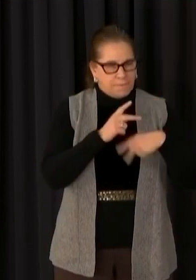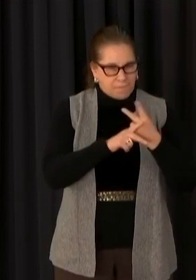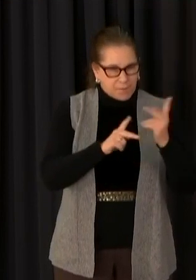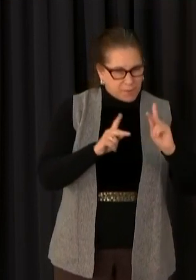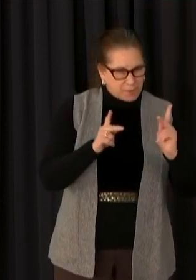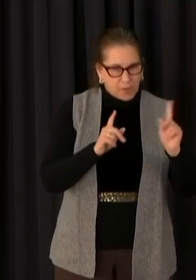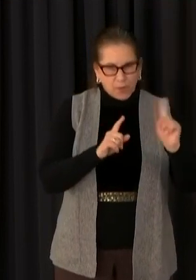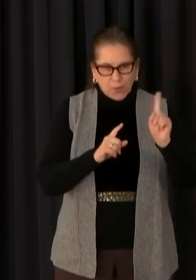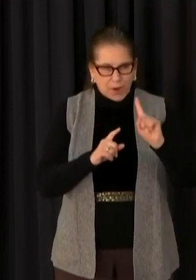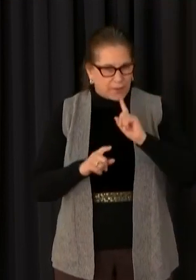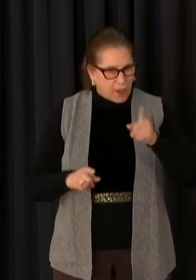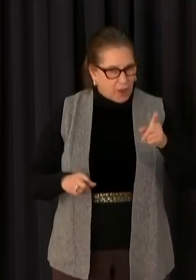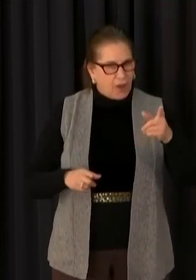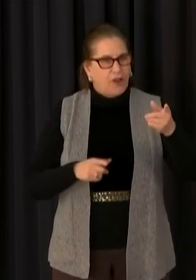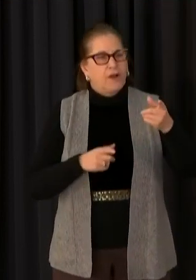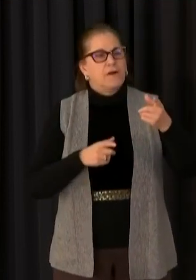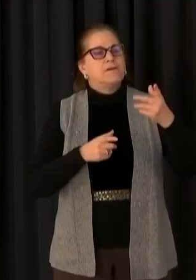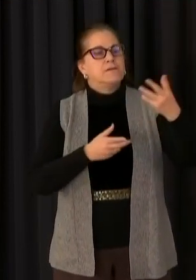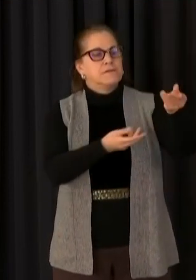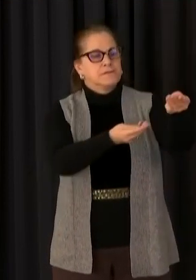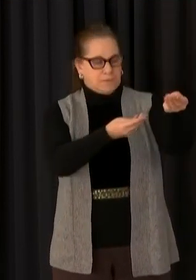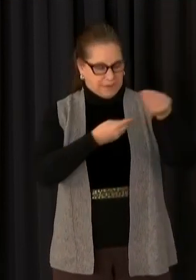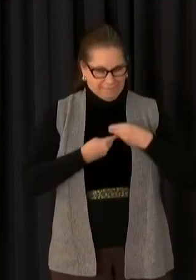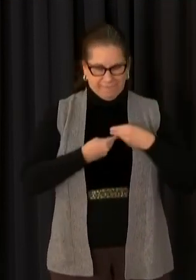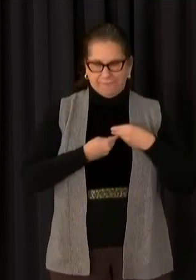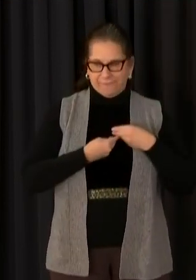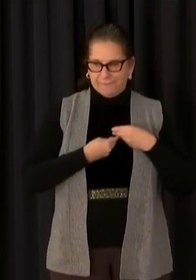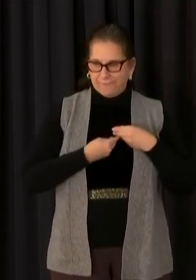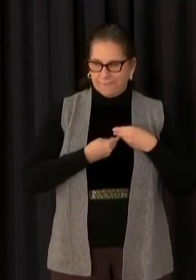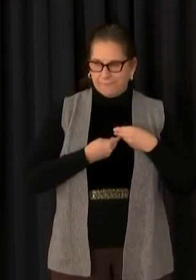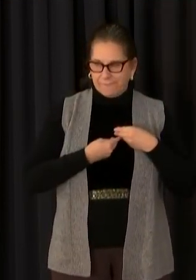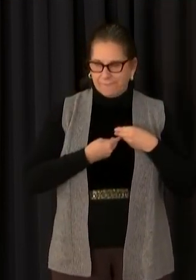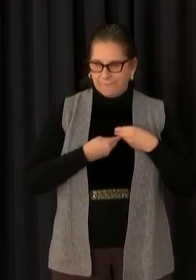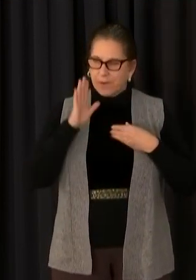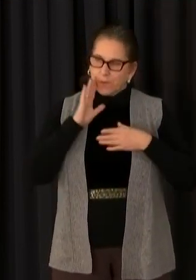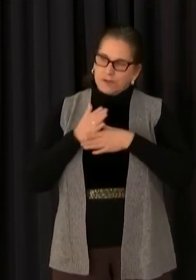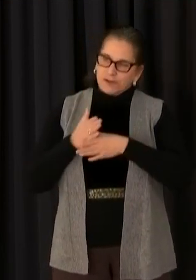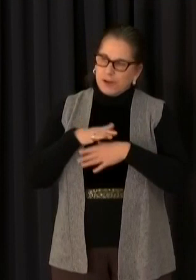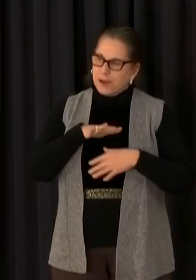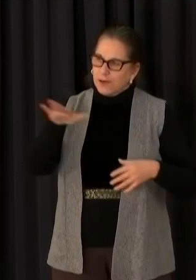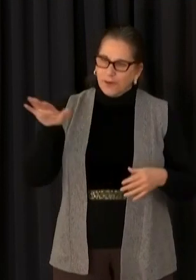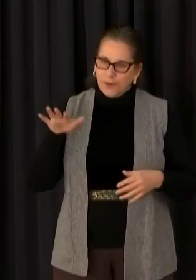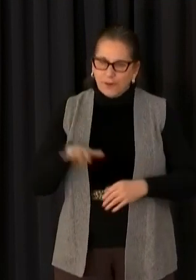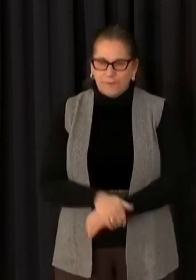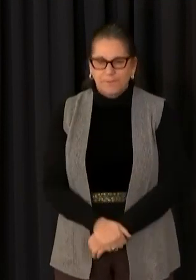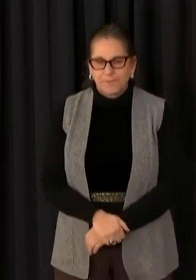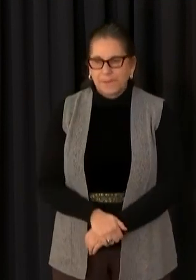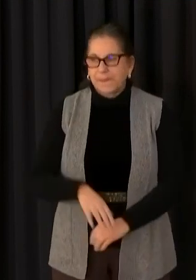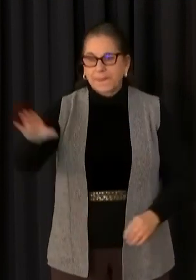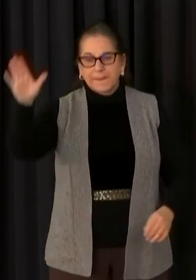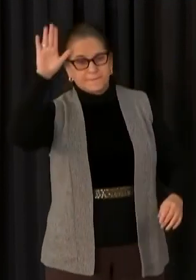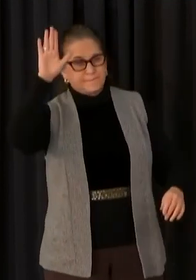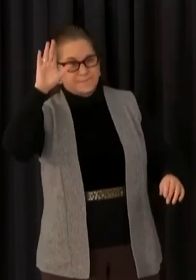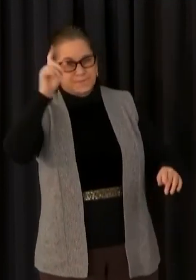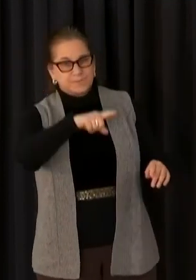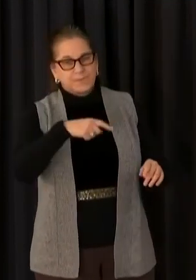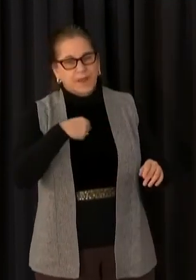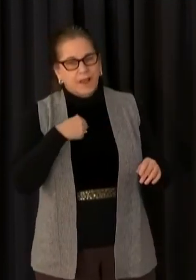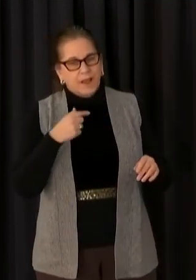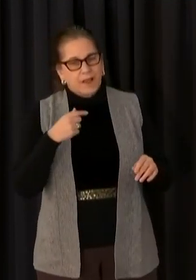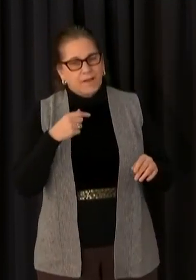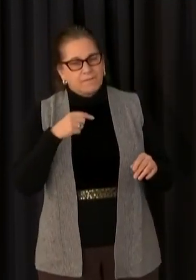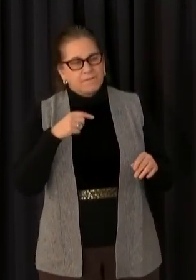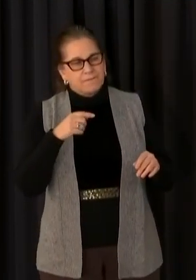distribution, as well as messaging in terms of reaching the most vulnerable populations. Thank you. And then can you explain the district's rationale